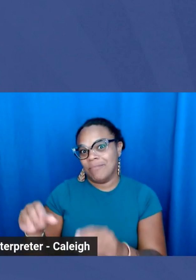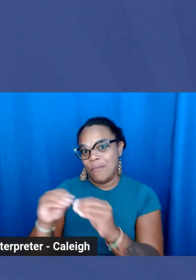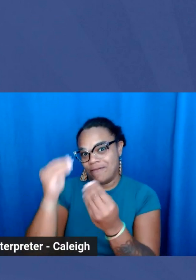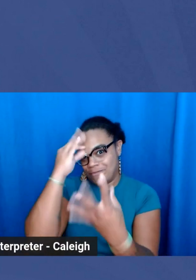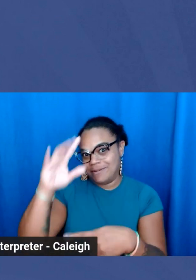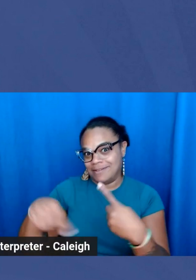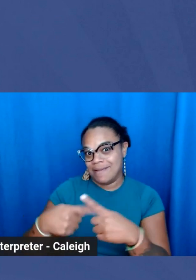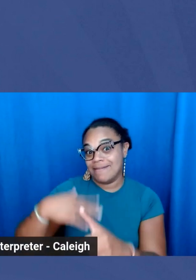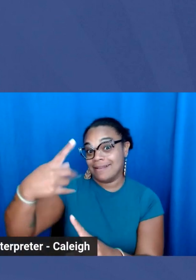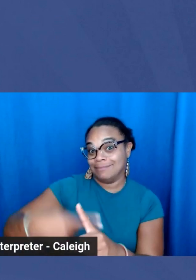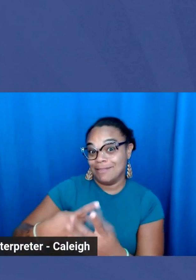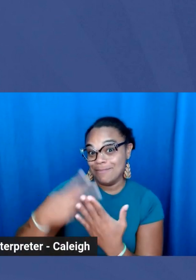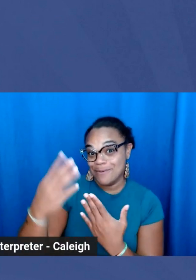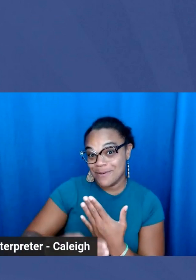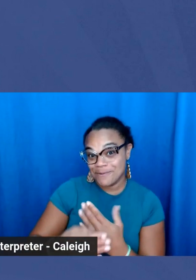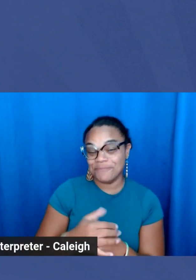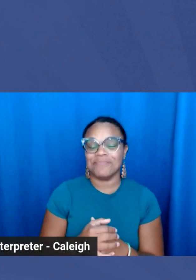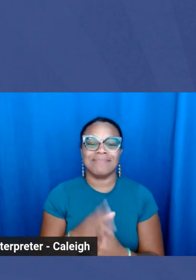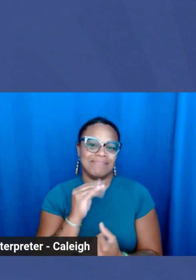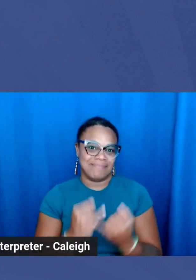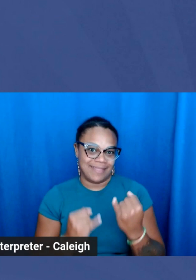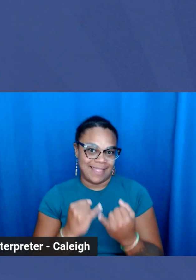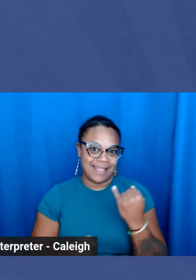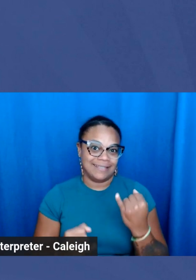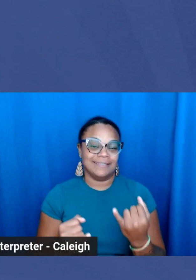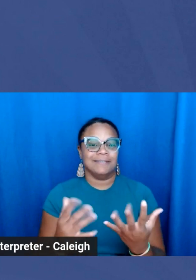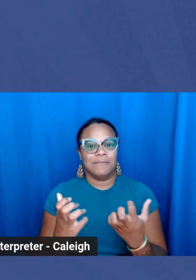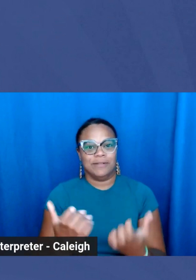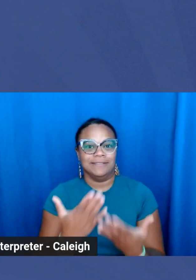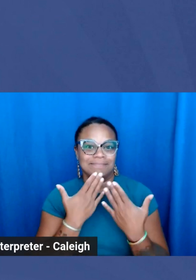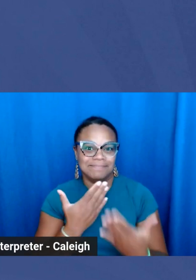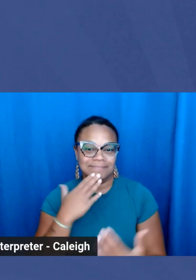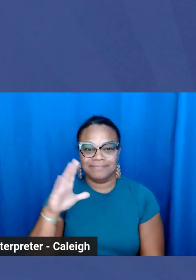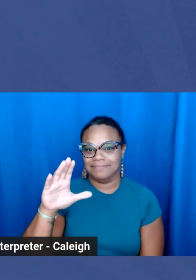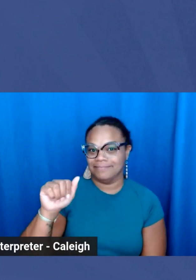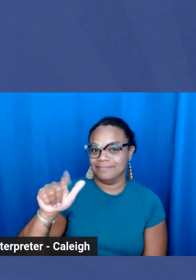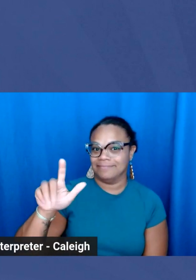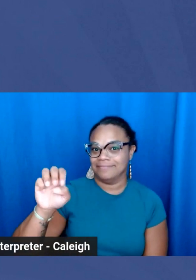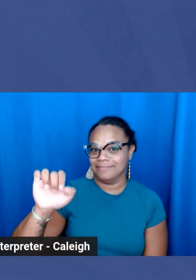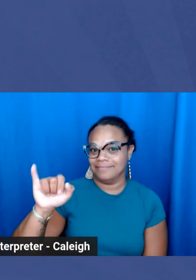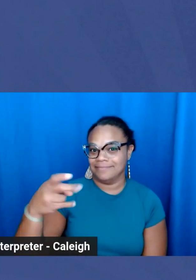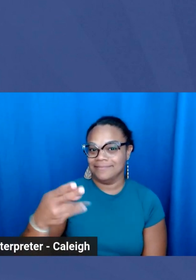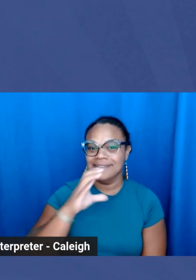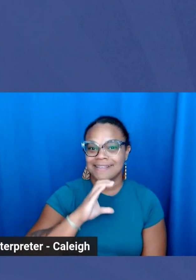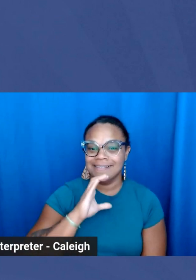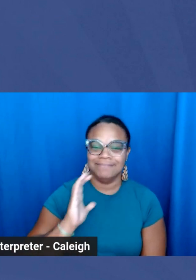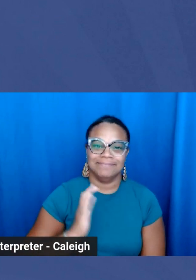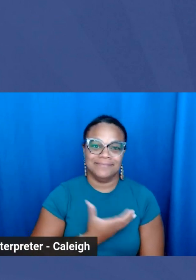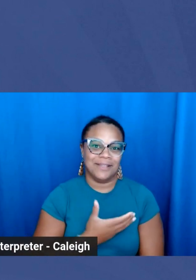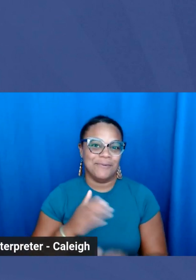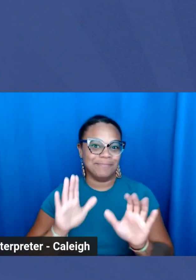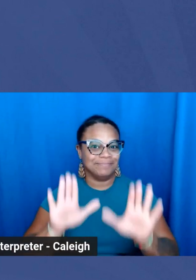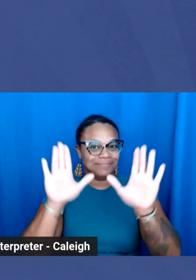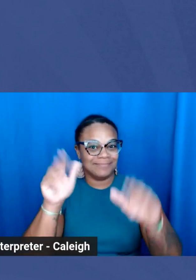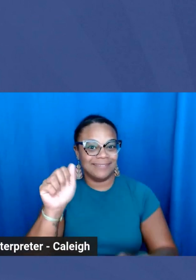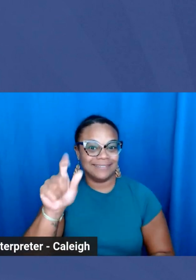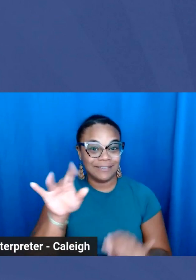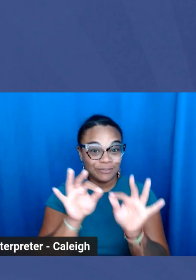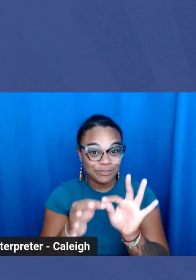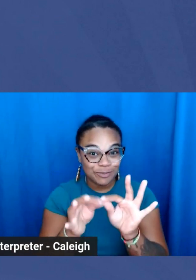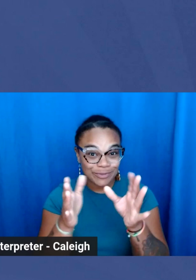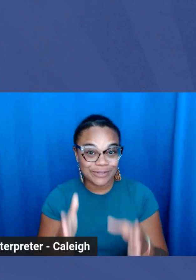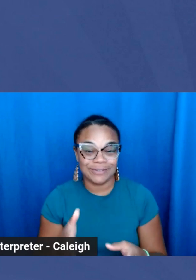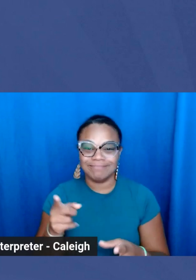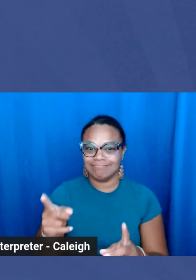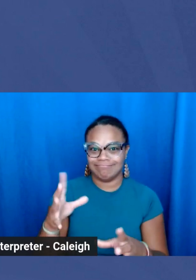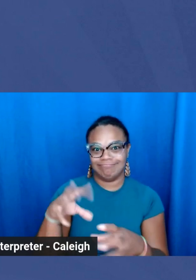month's program. And last but certainly not least, I want to thank Kaylee. Kaylee is our wonderful ASL interpreter. She's